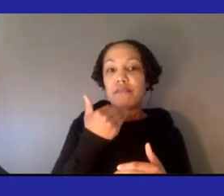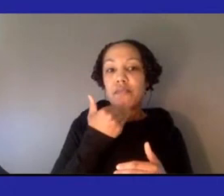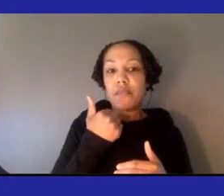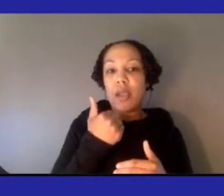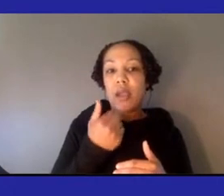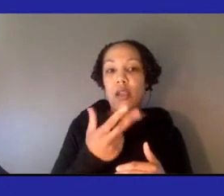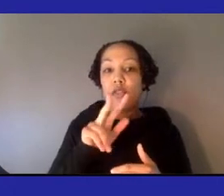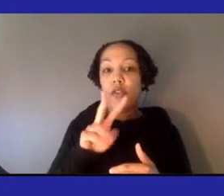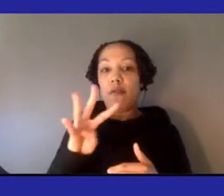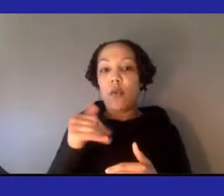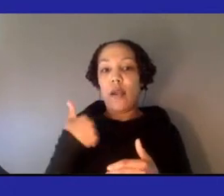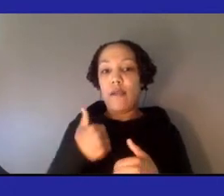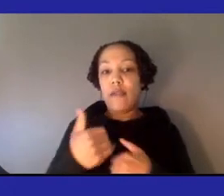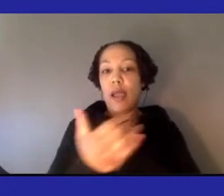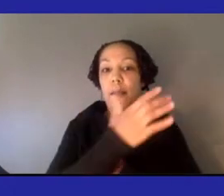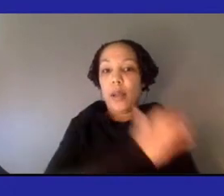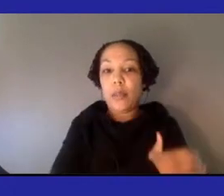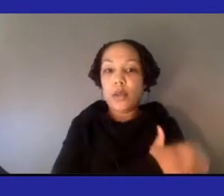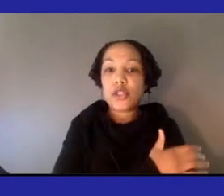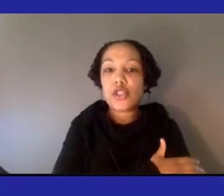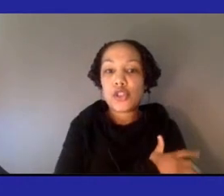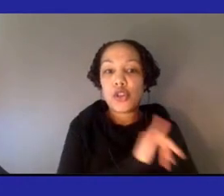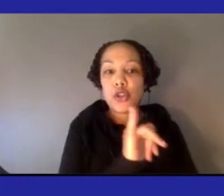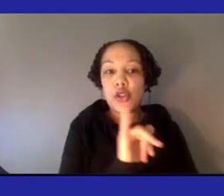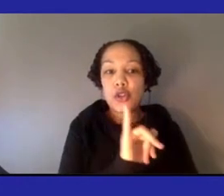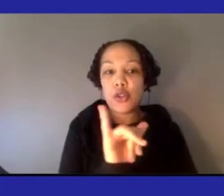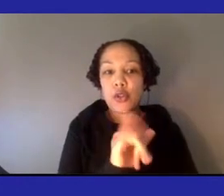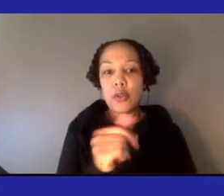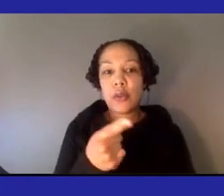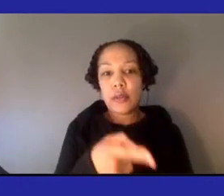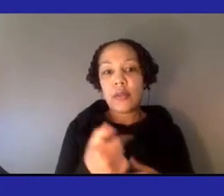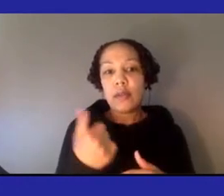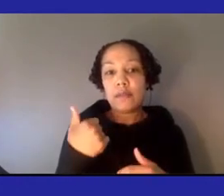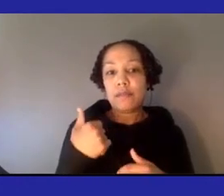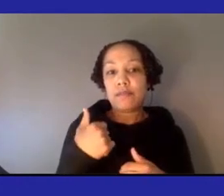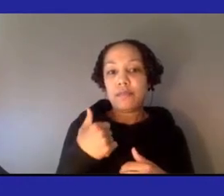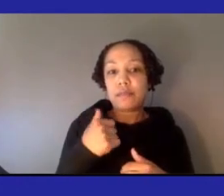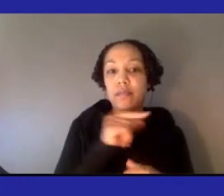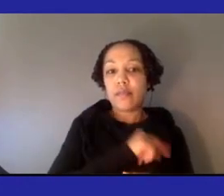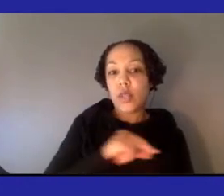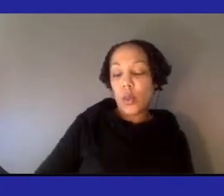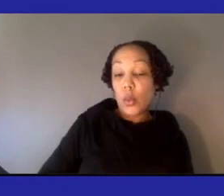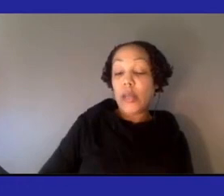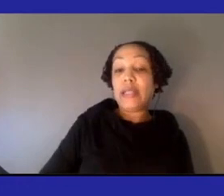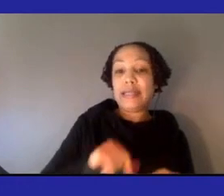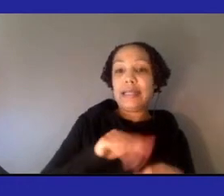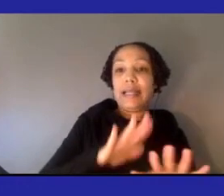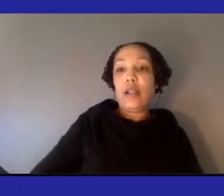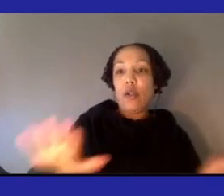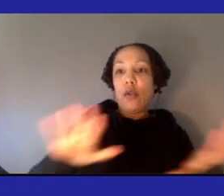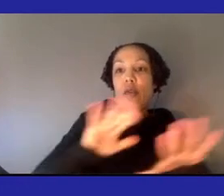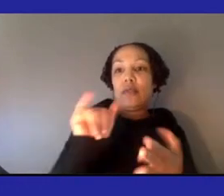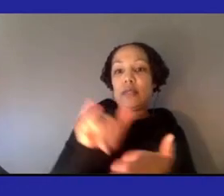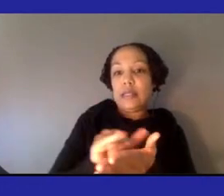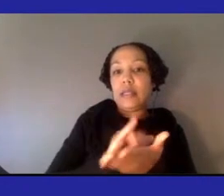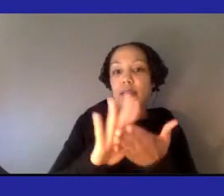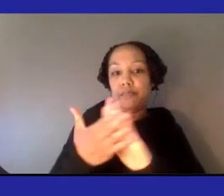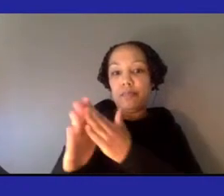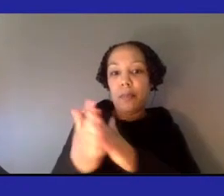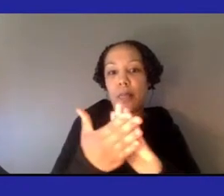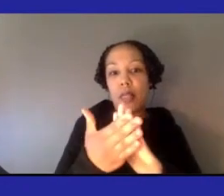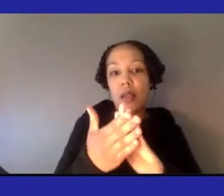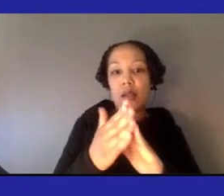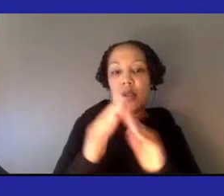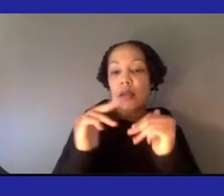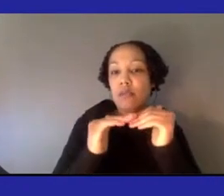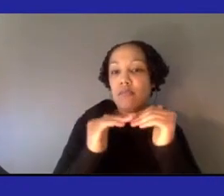higher rates of chronic disease than the rest of Queens and the rest of New York City. So when you put those together, higher rates of